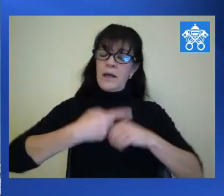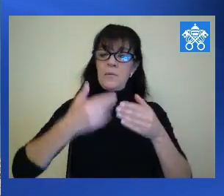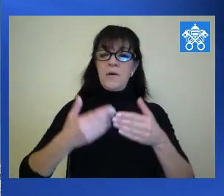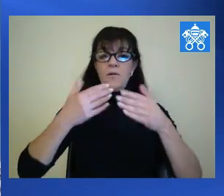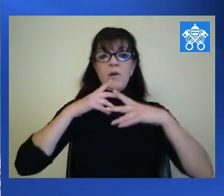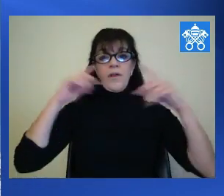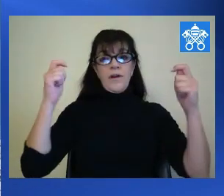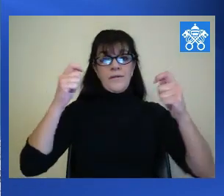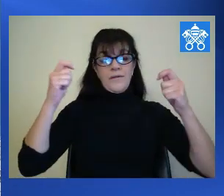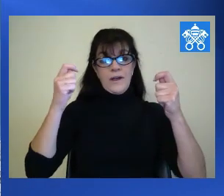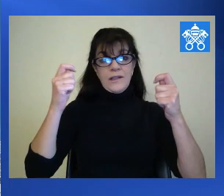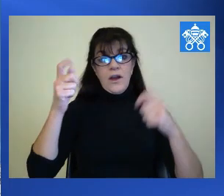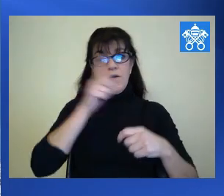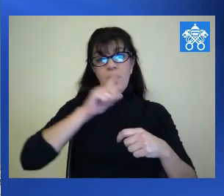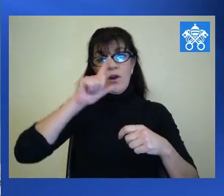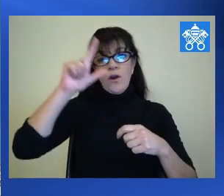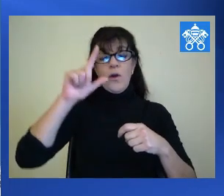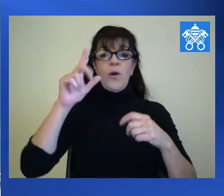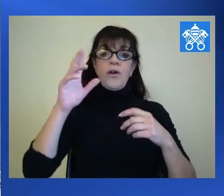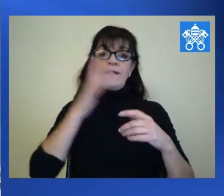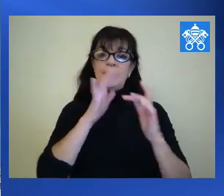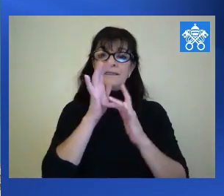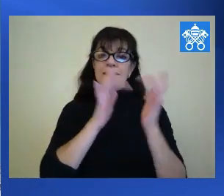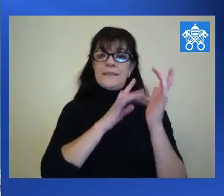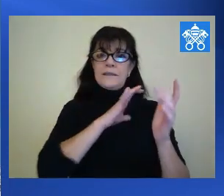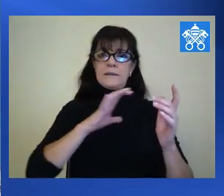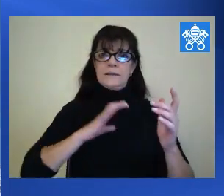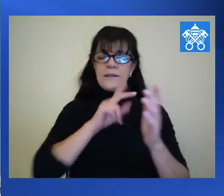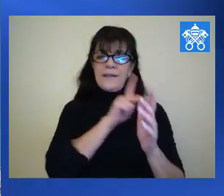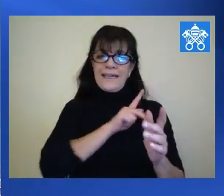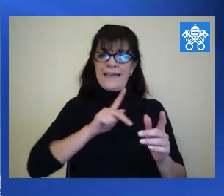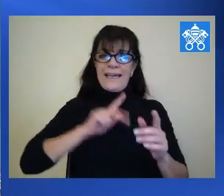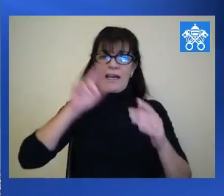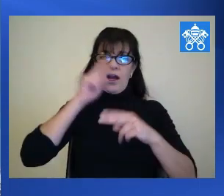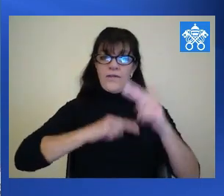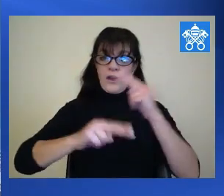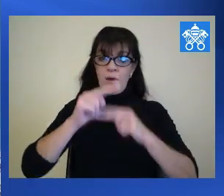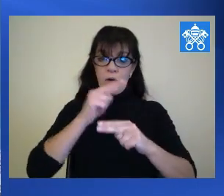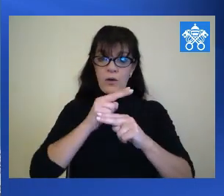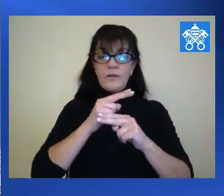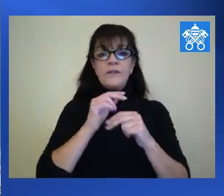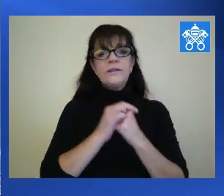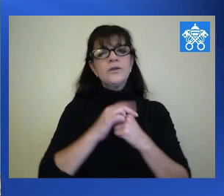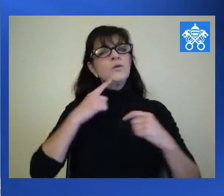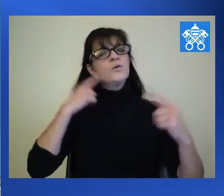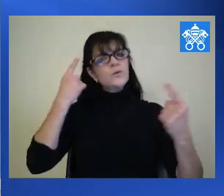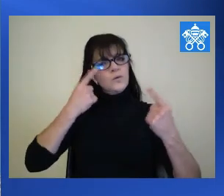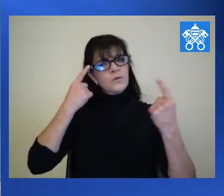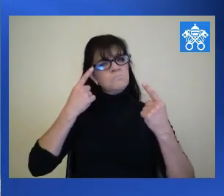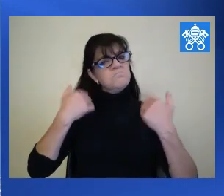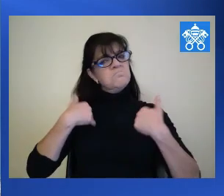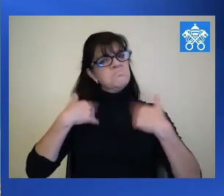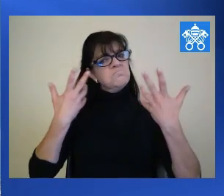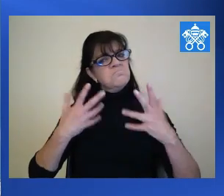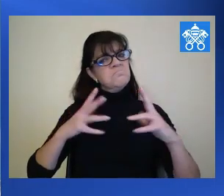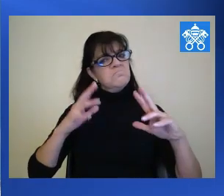the feast of our Lord Jesus Christ, King of the Universe. It's a good time for us to reflect on what we